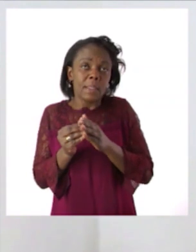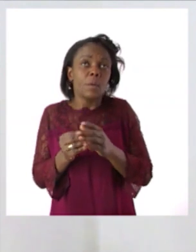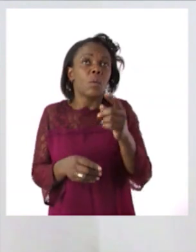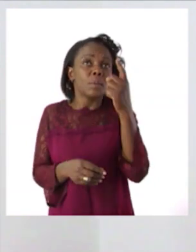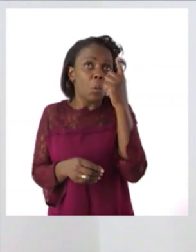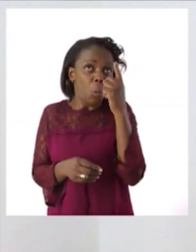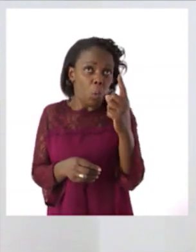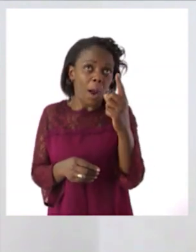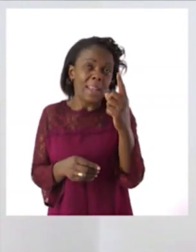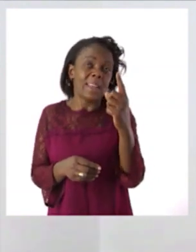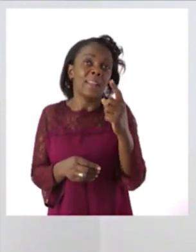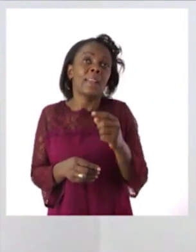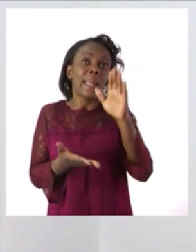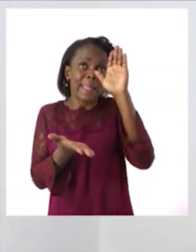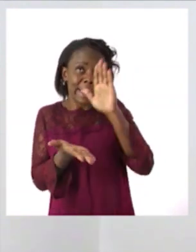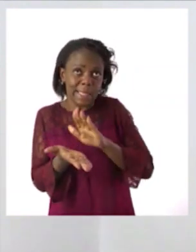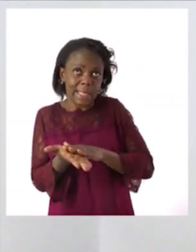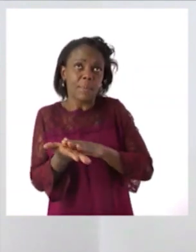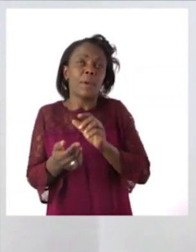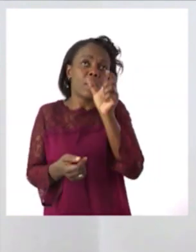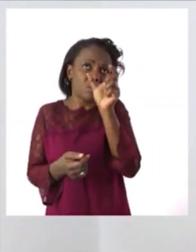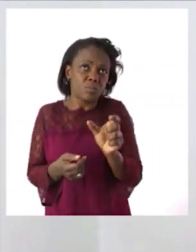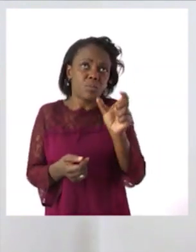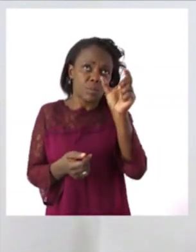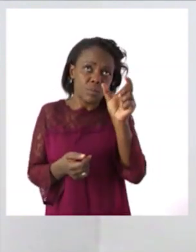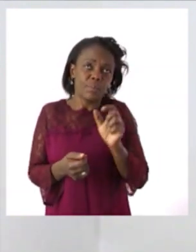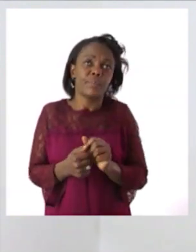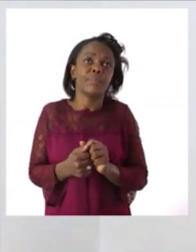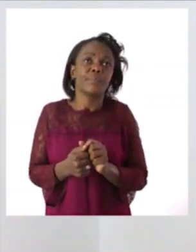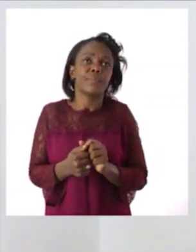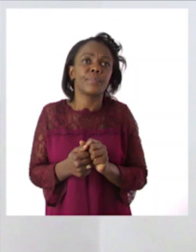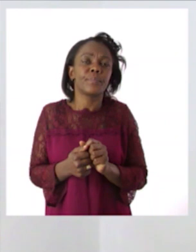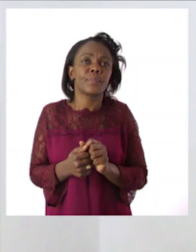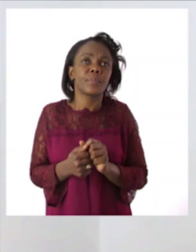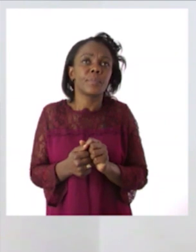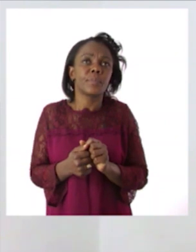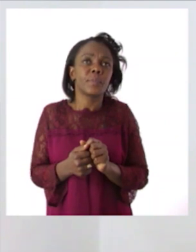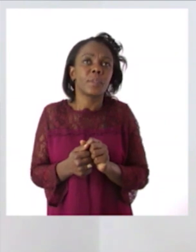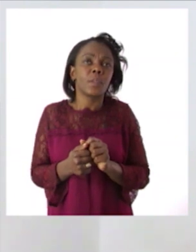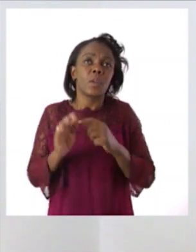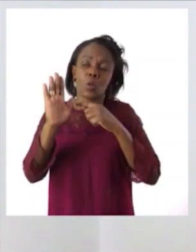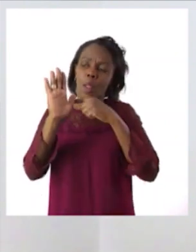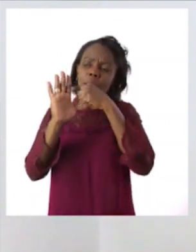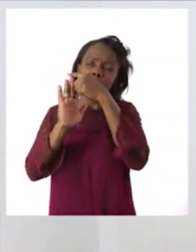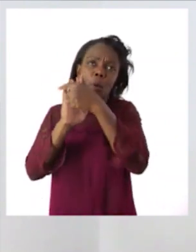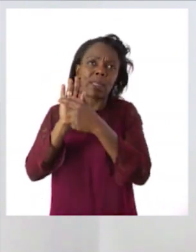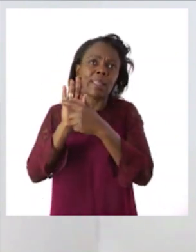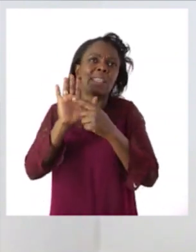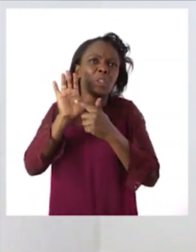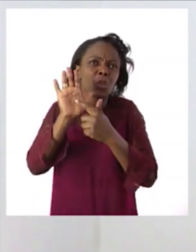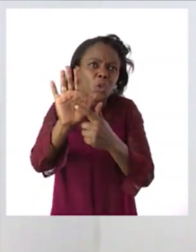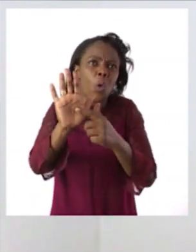what? Only 1 syllable. Are we together? Remember, the vowels determines how many syllables are in